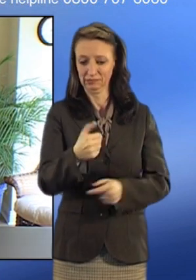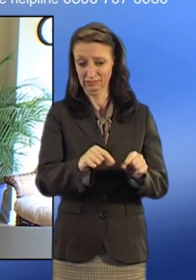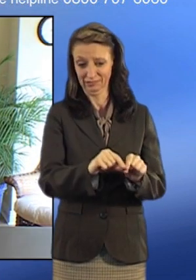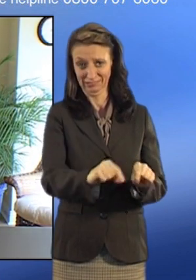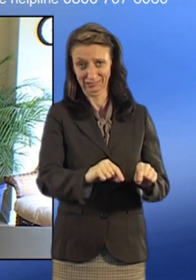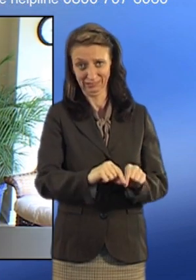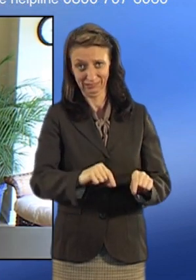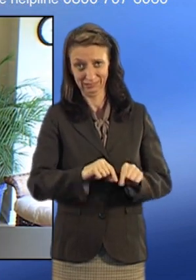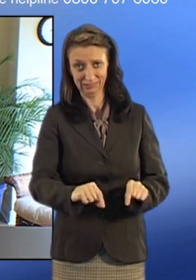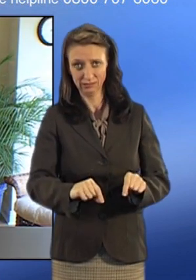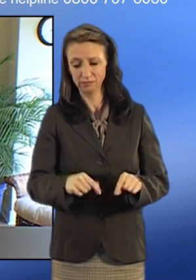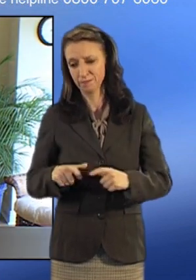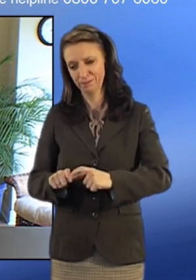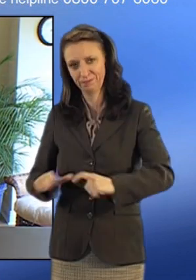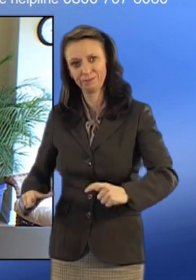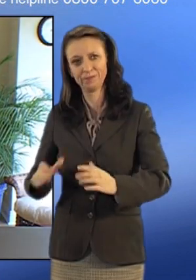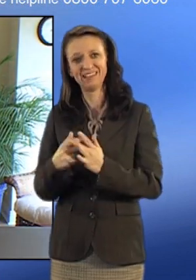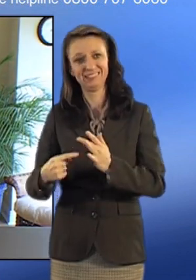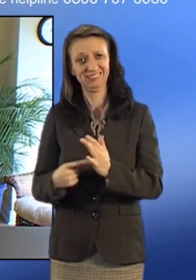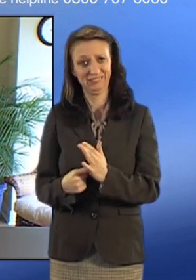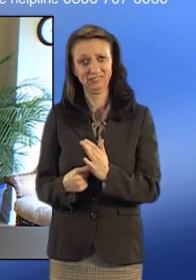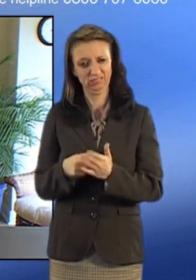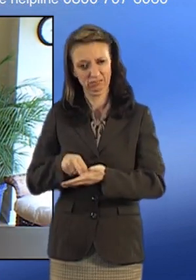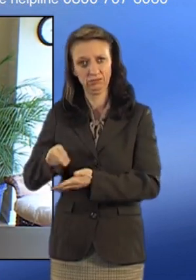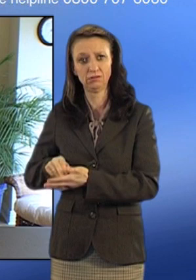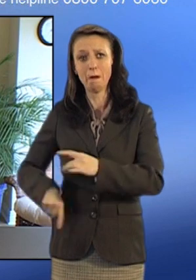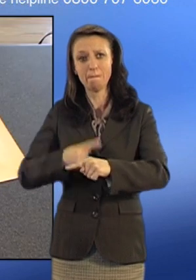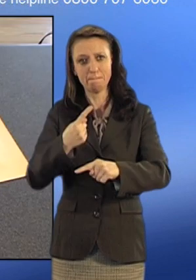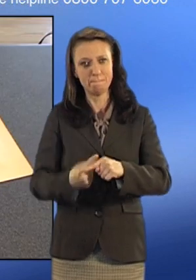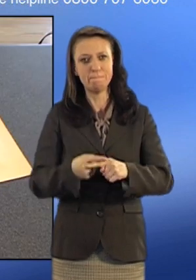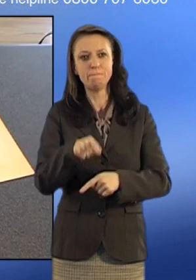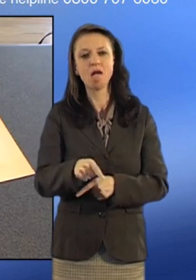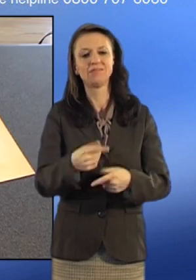the screening kit and a foil-lined prepaid envelope.